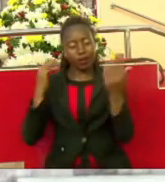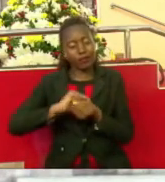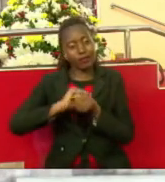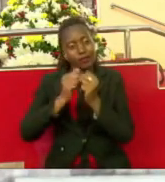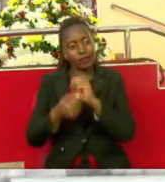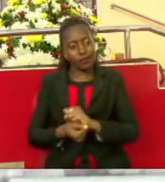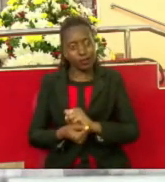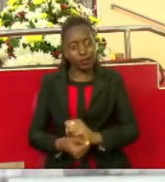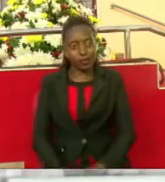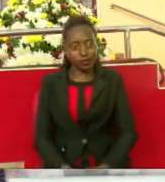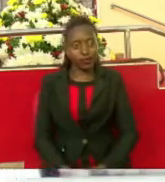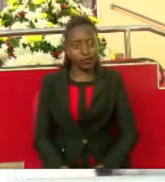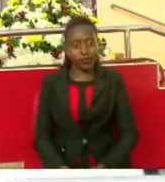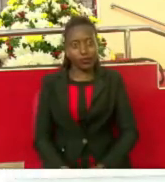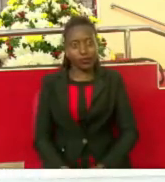One of